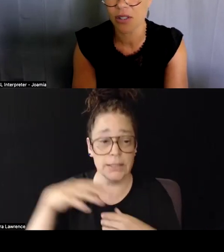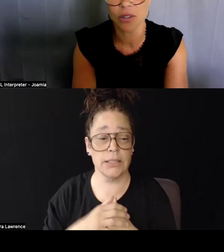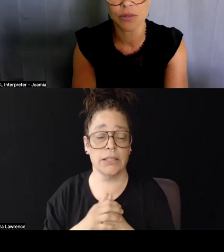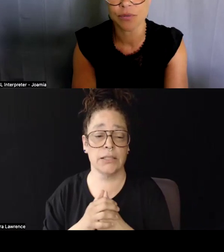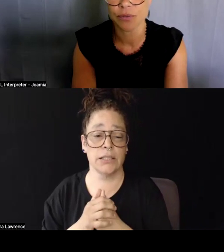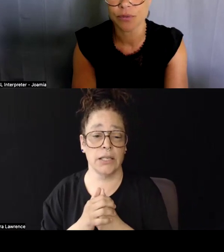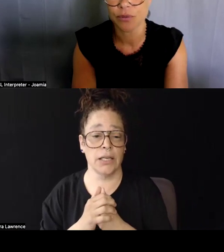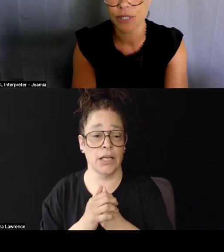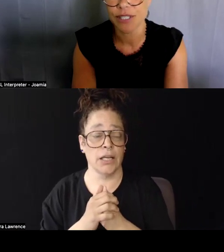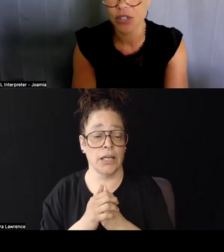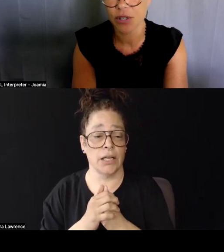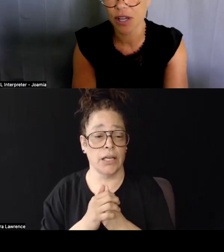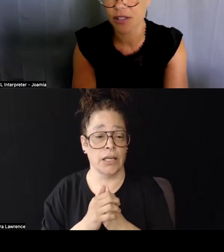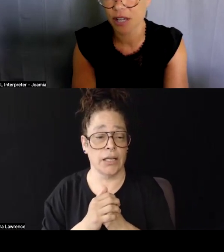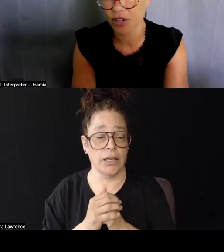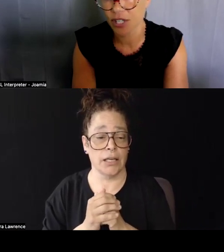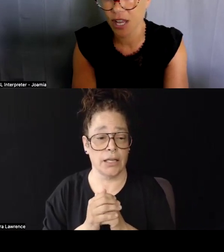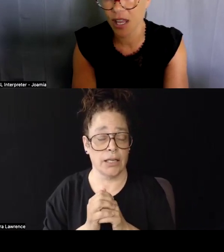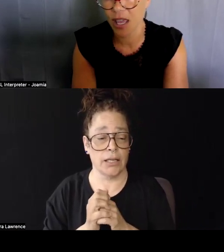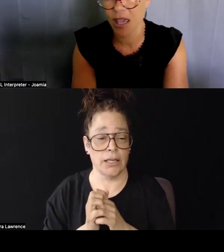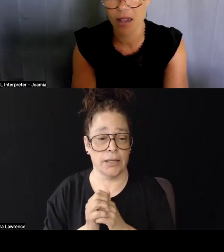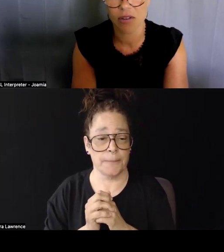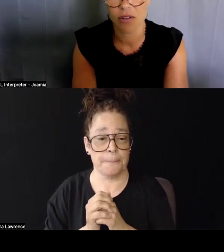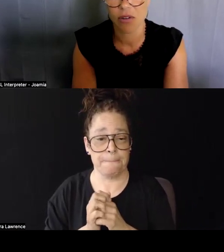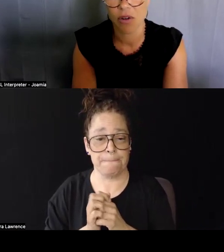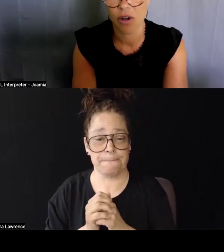Practicing recentering on diversity,